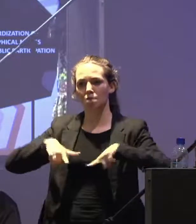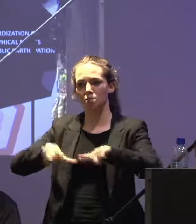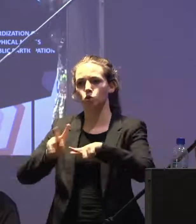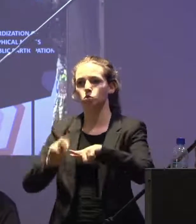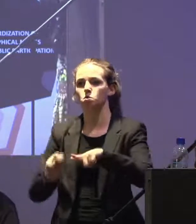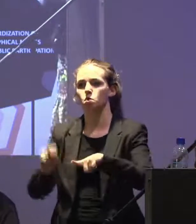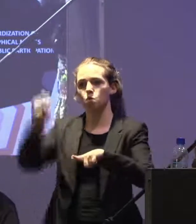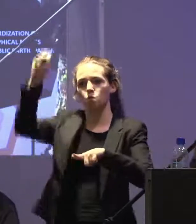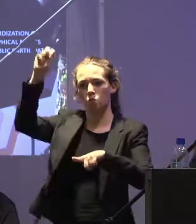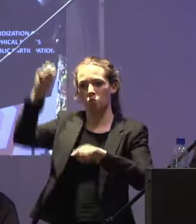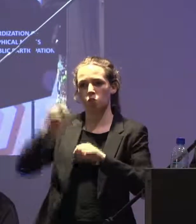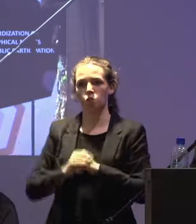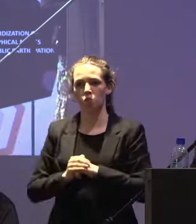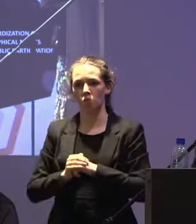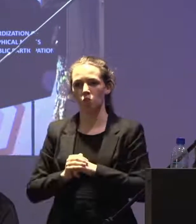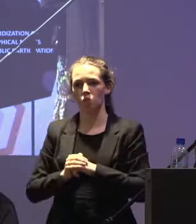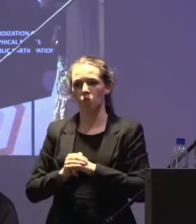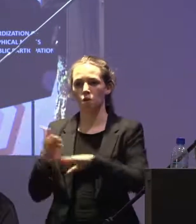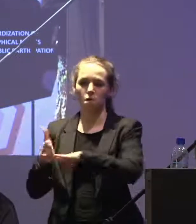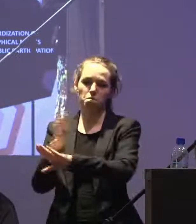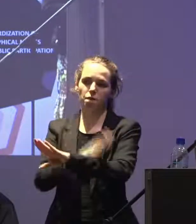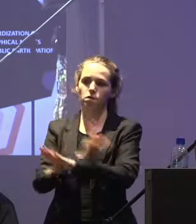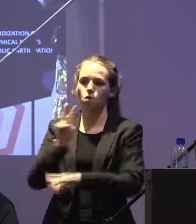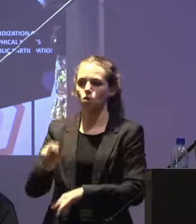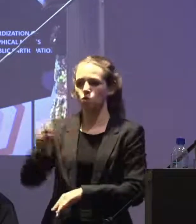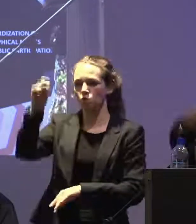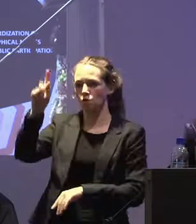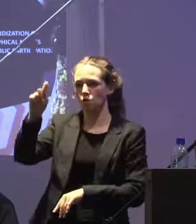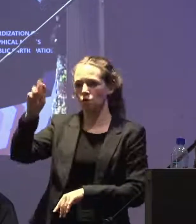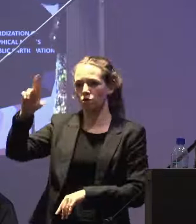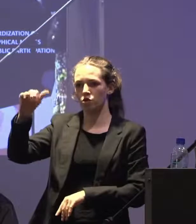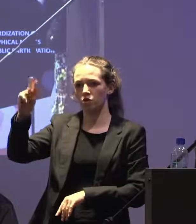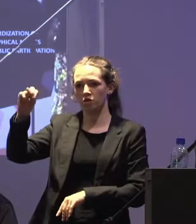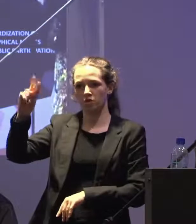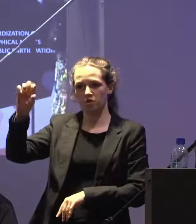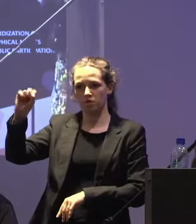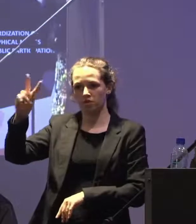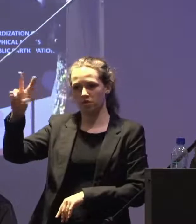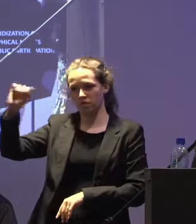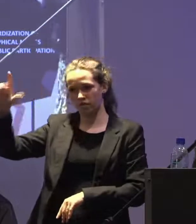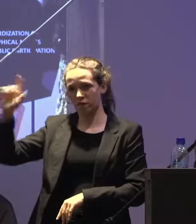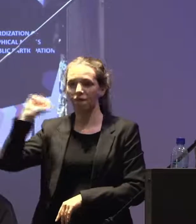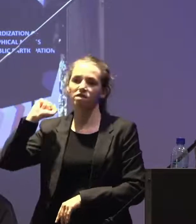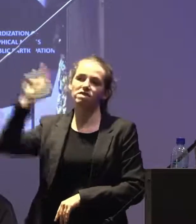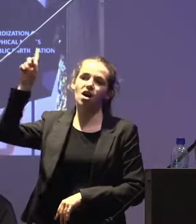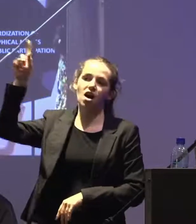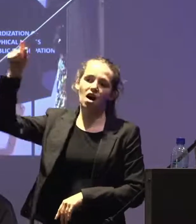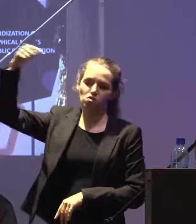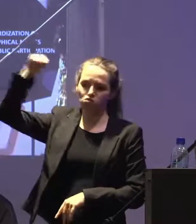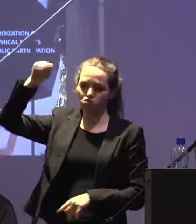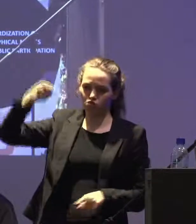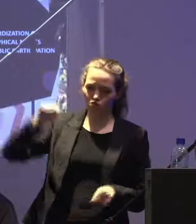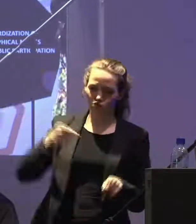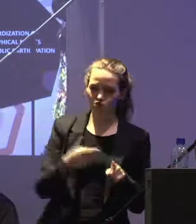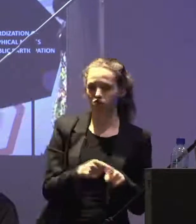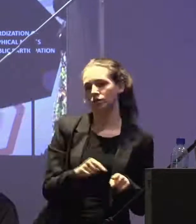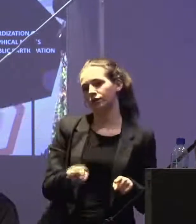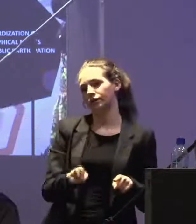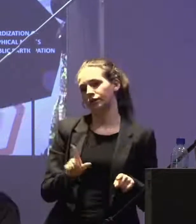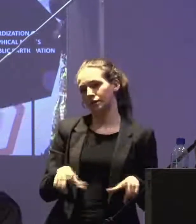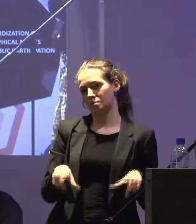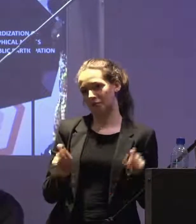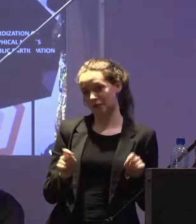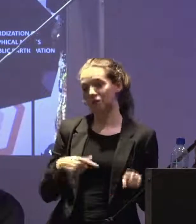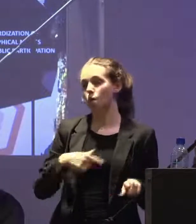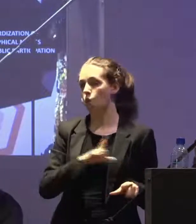north, former Northern Transvaal, so it's very far to come down here. I think it has taken him that long,